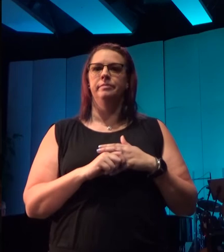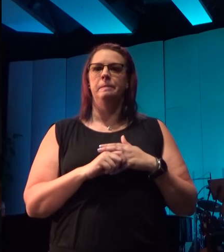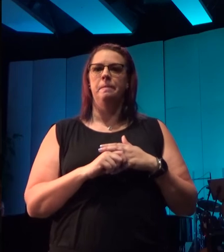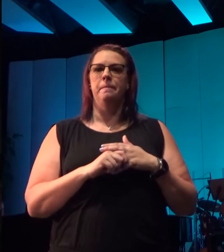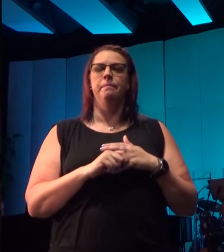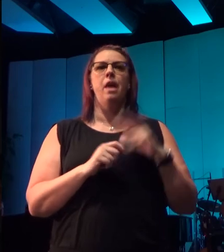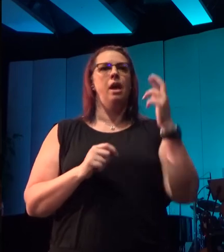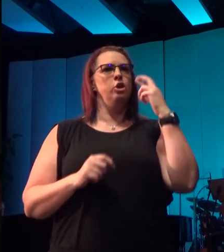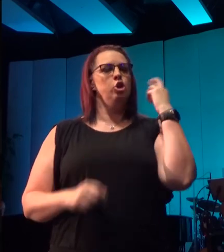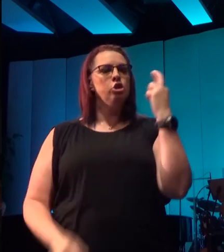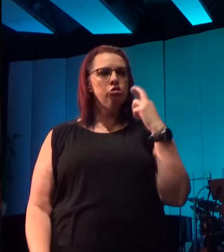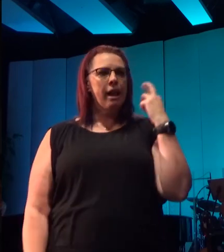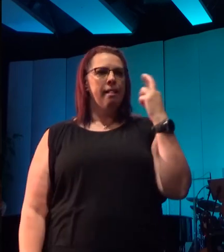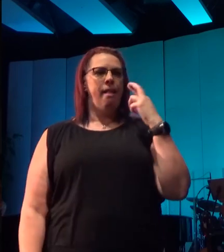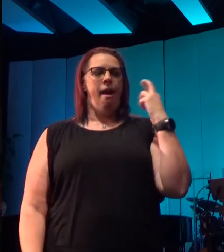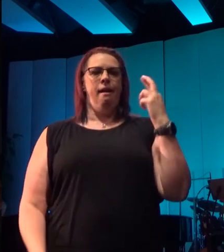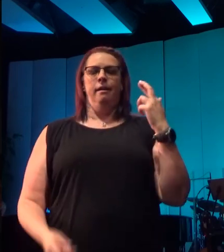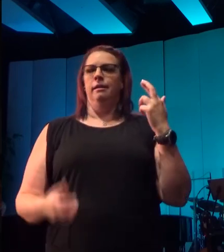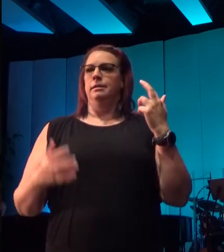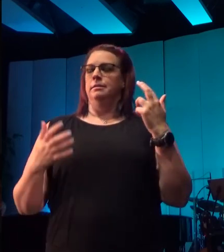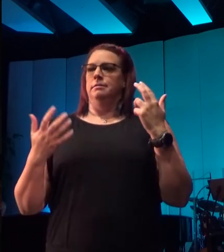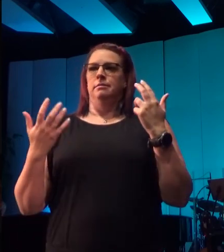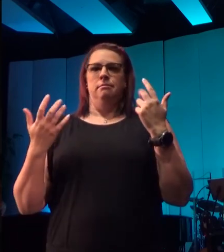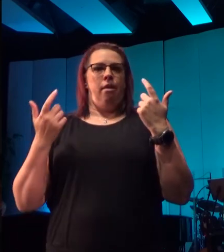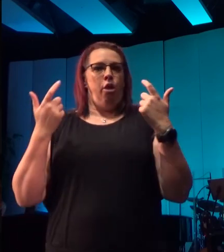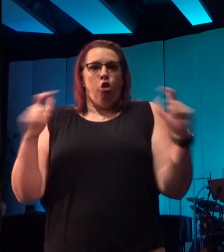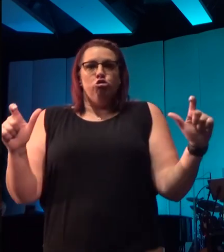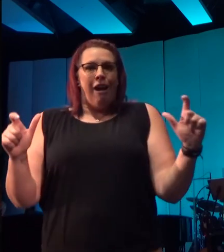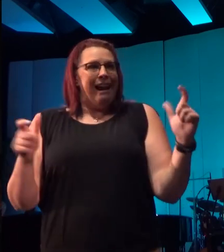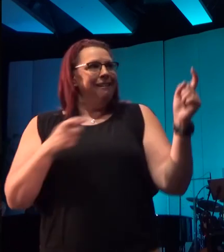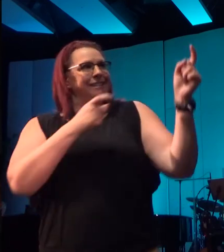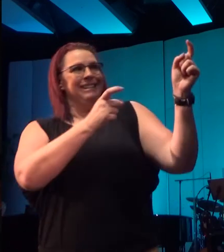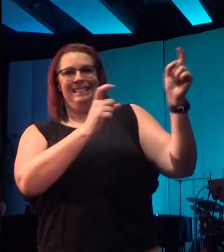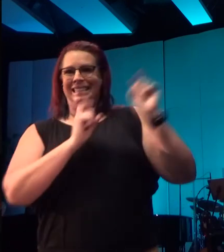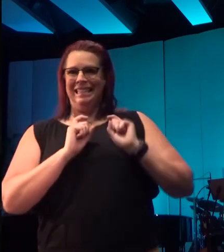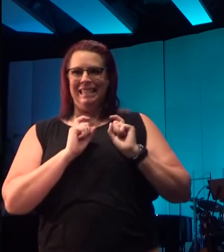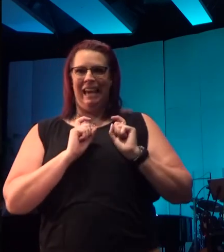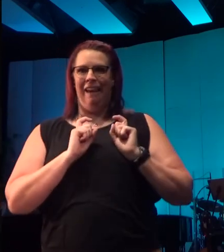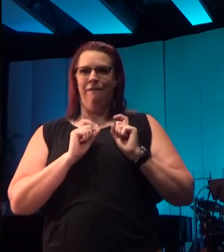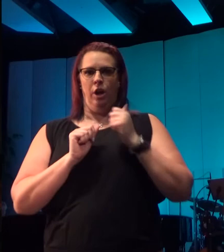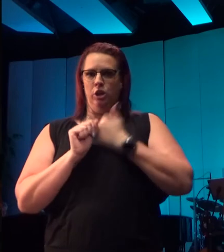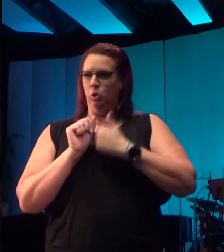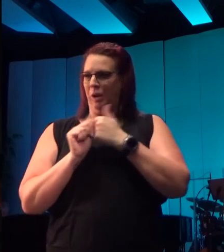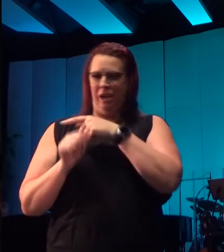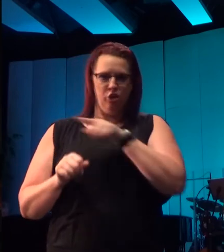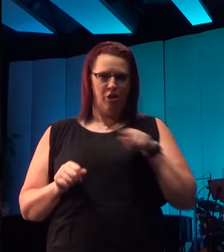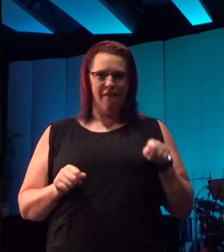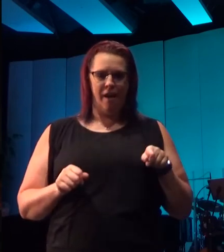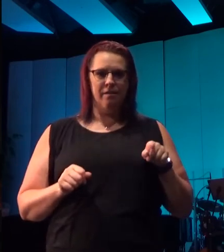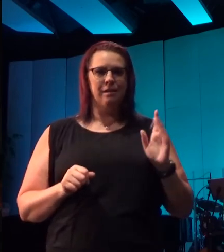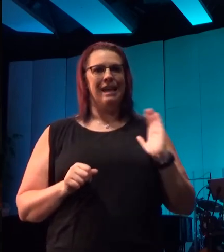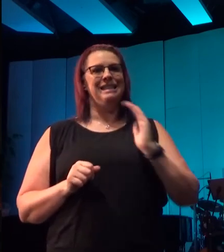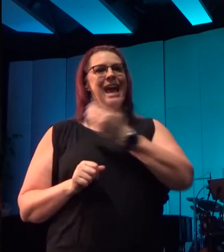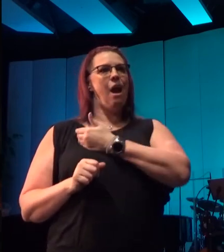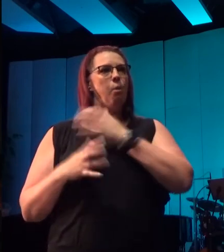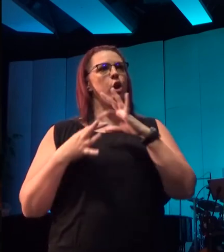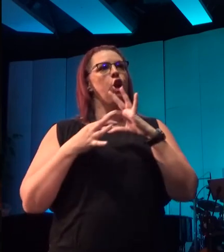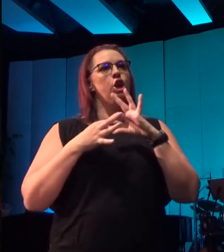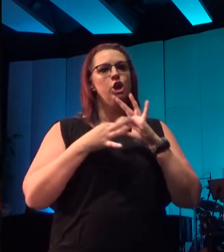As we realize that the greatest gift ever given to each one of us is our